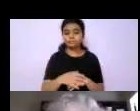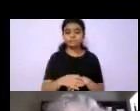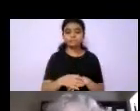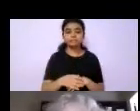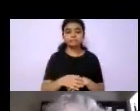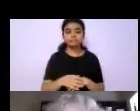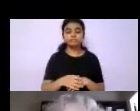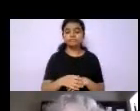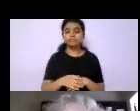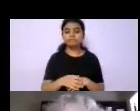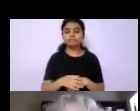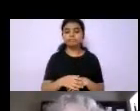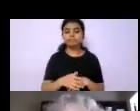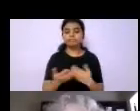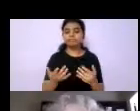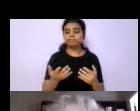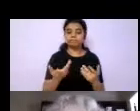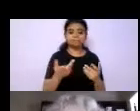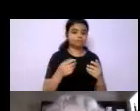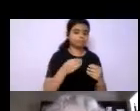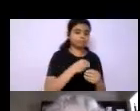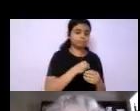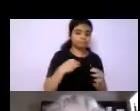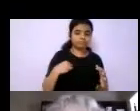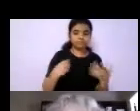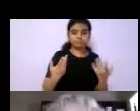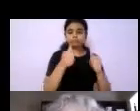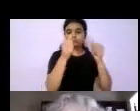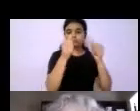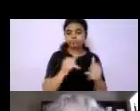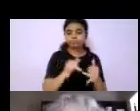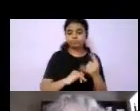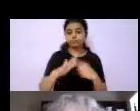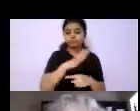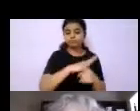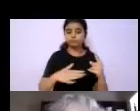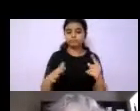forces of political, cultural, social factors that